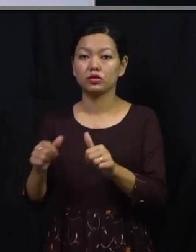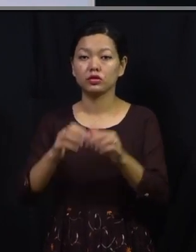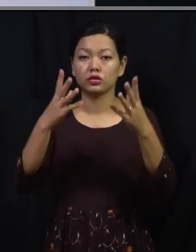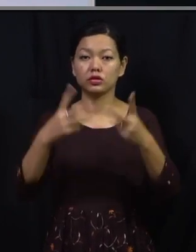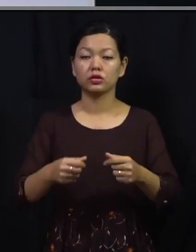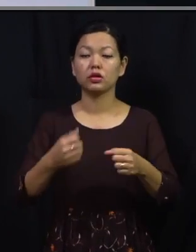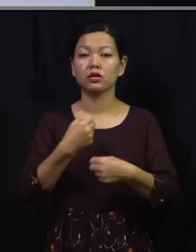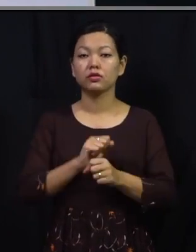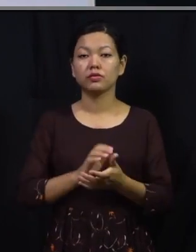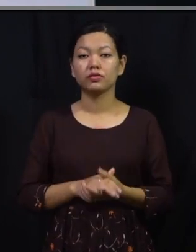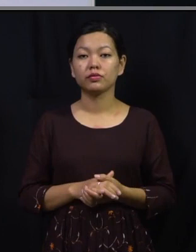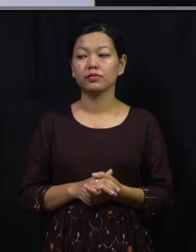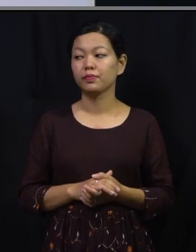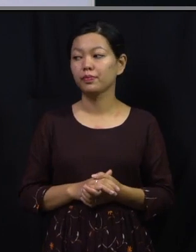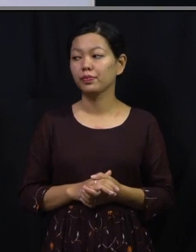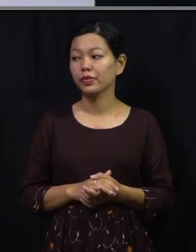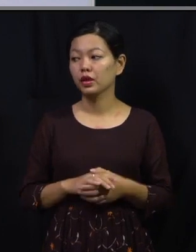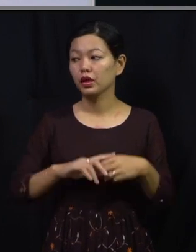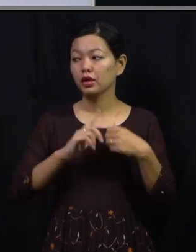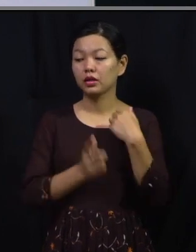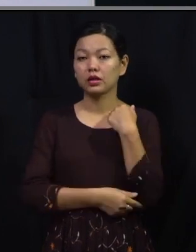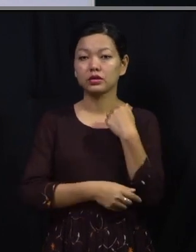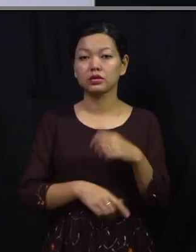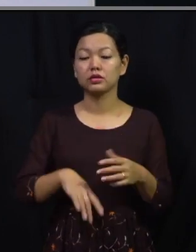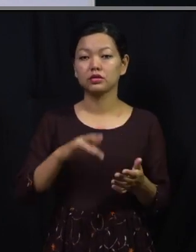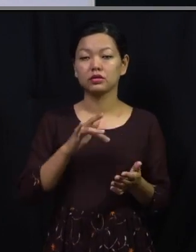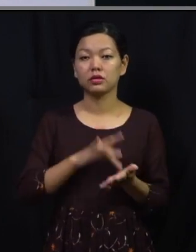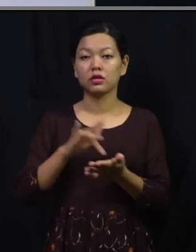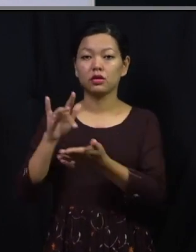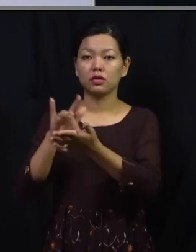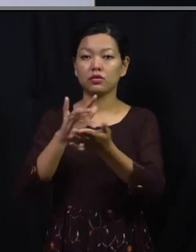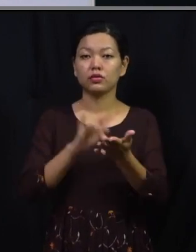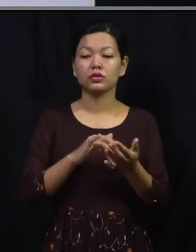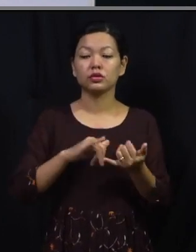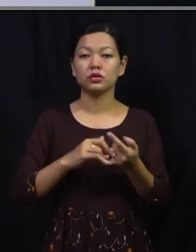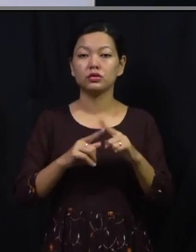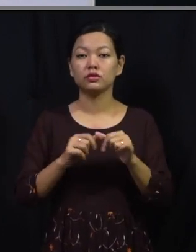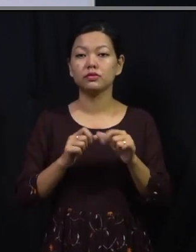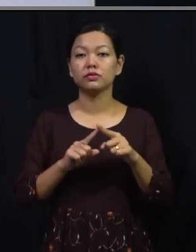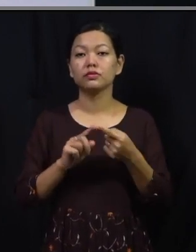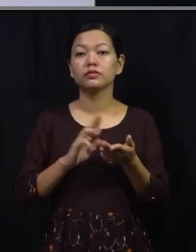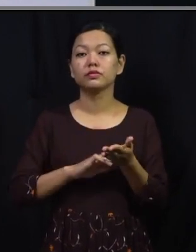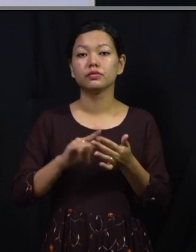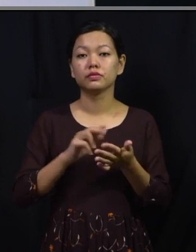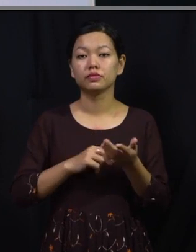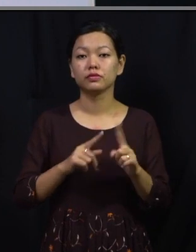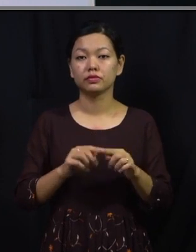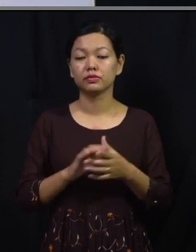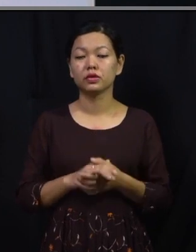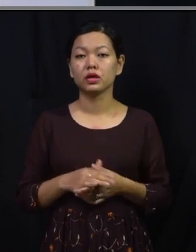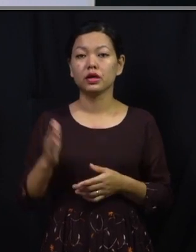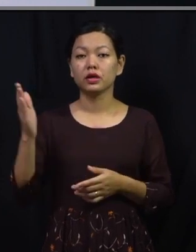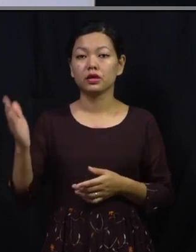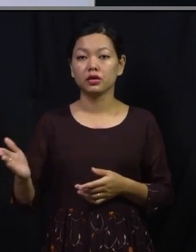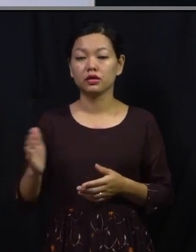next one is position statement. Position statement is also known as balance sheet, where you get the total of assets